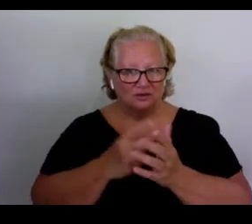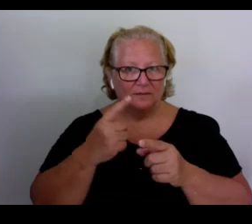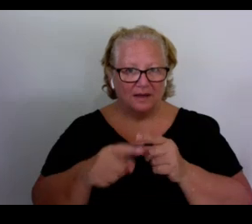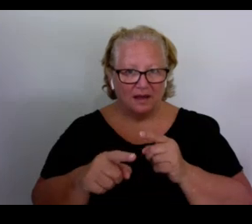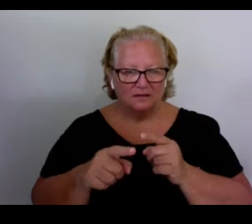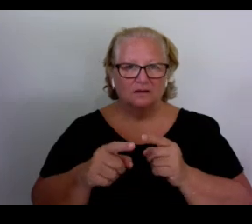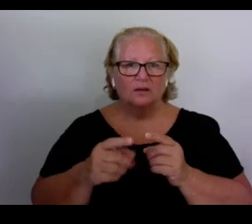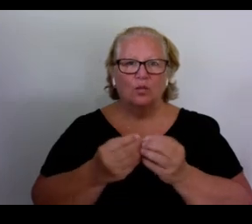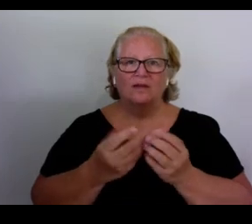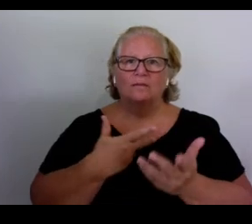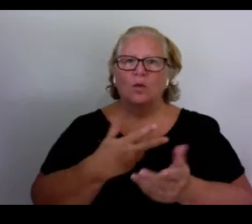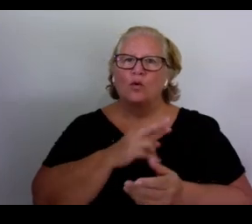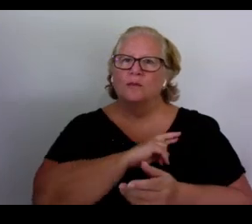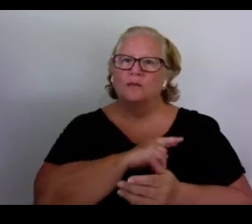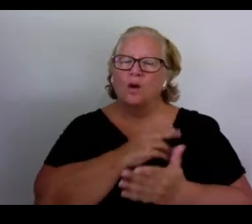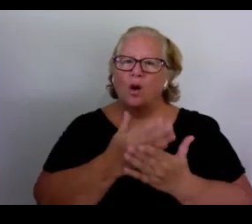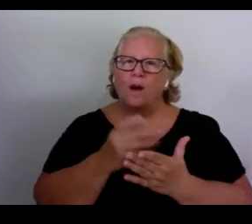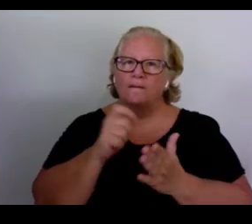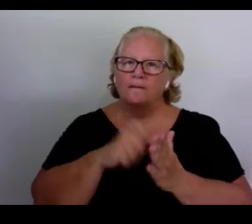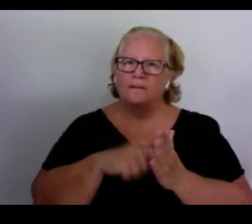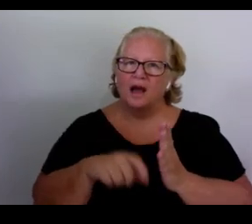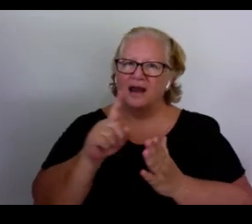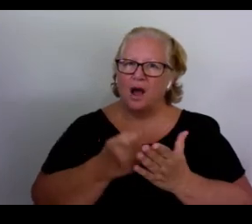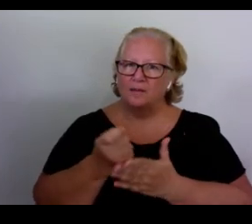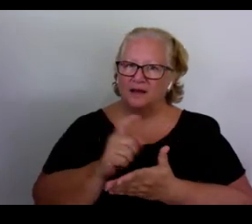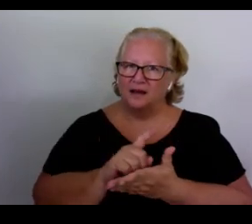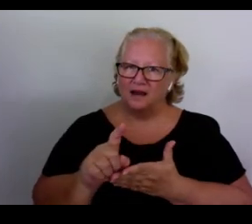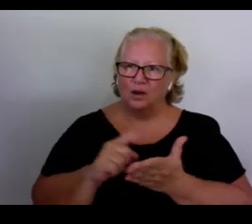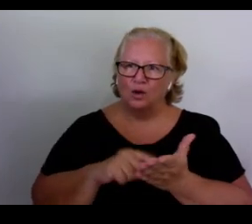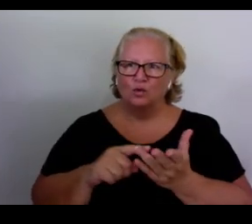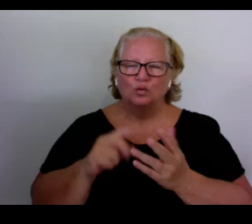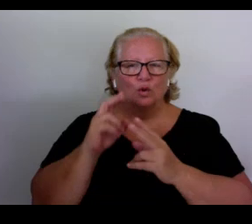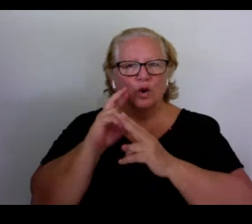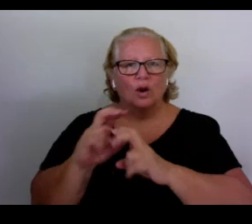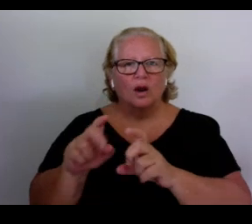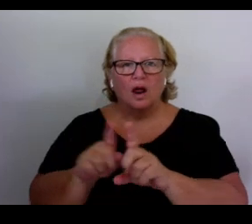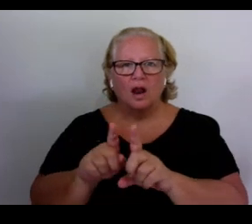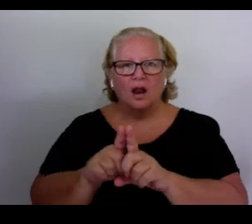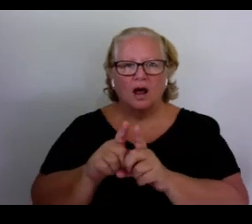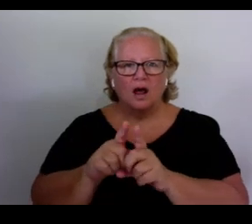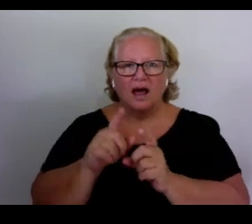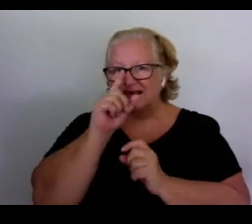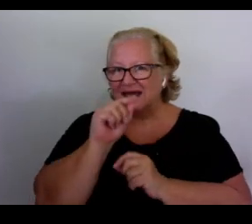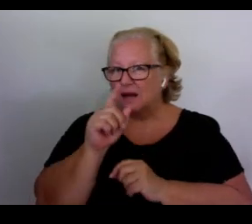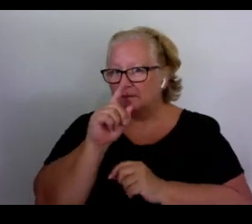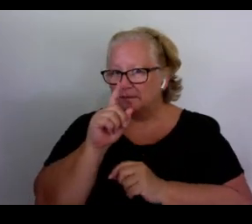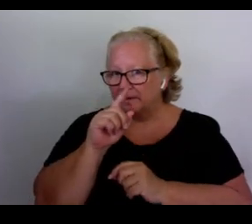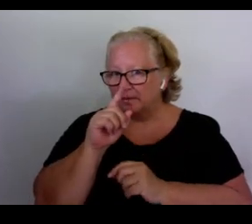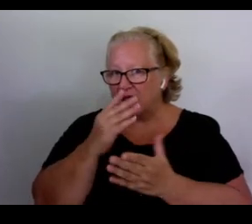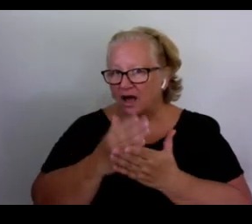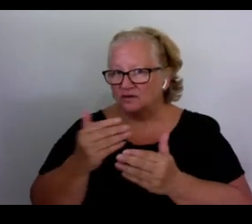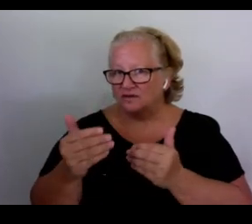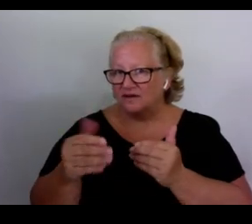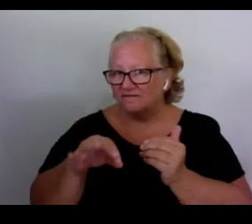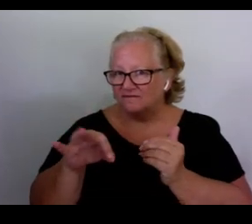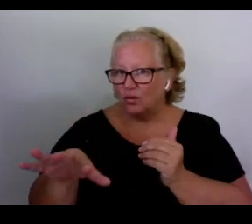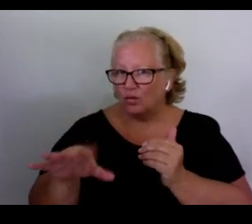onus on buy now, pay later to look at things like, can people actually afford what we're lending them?